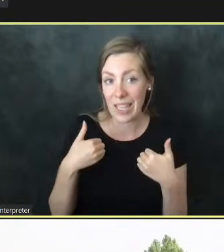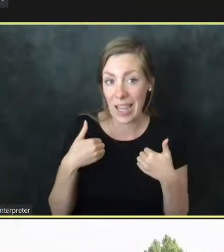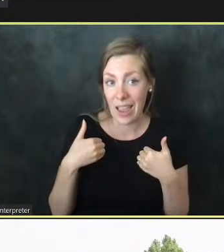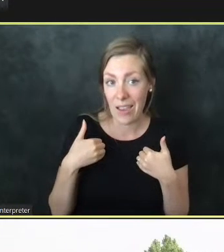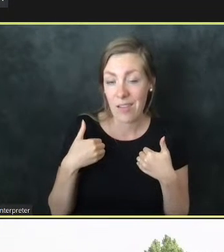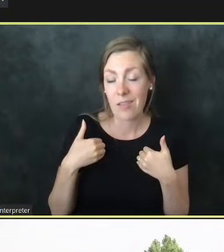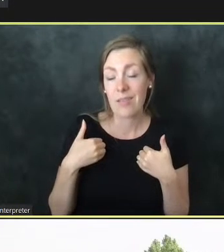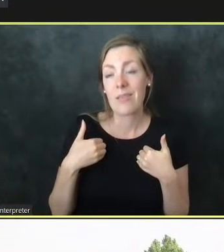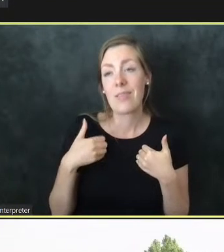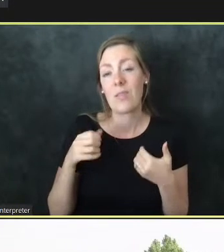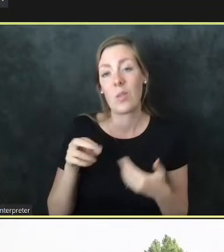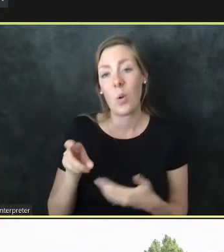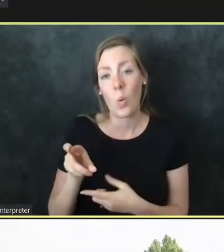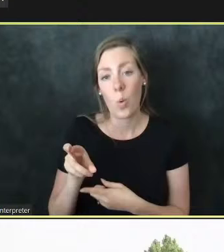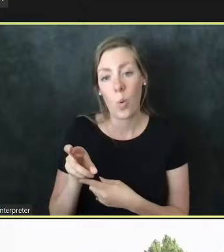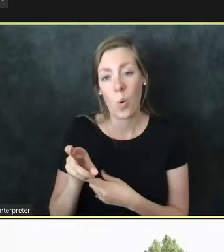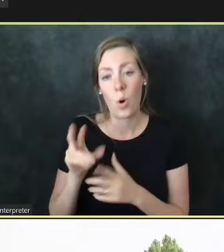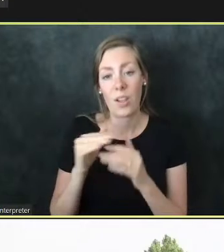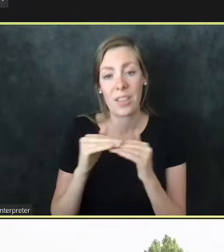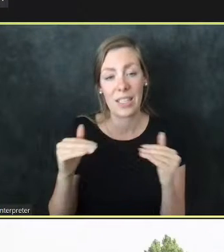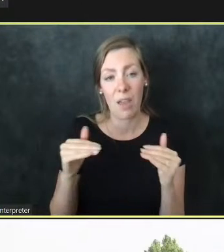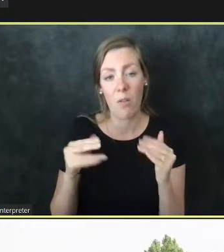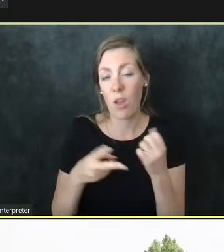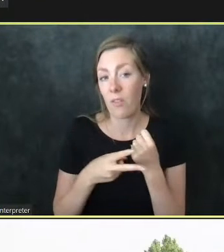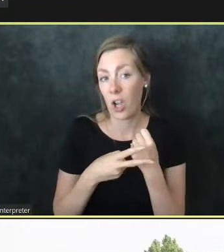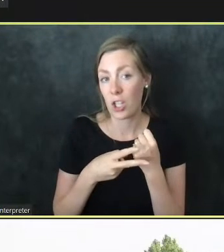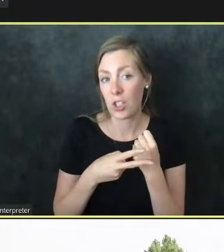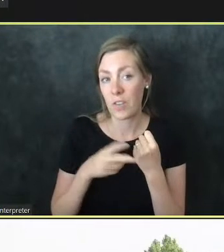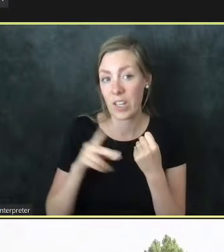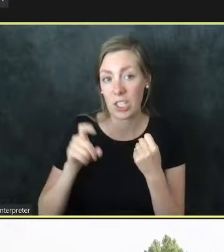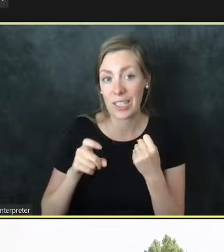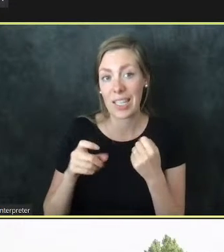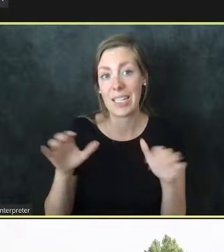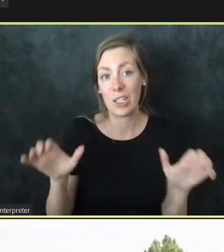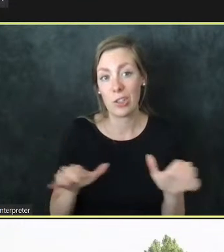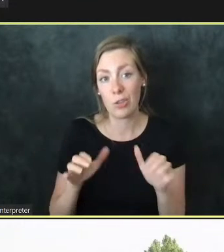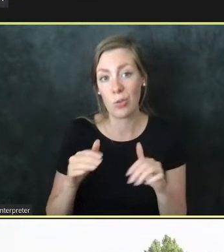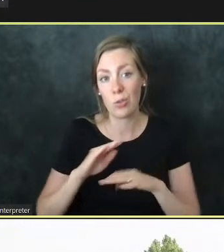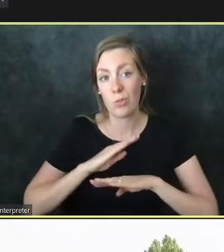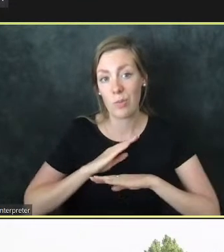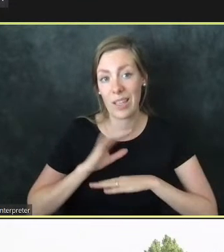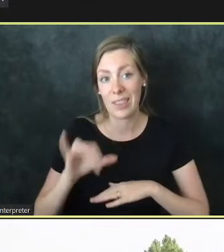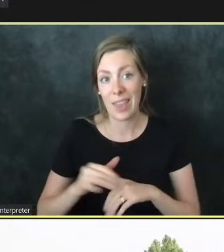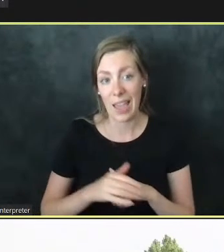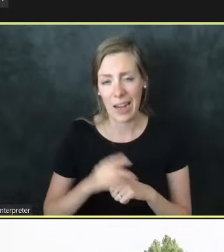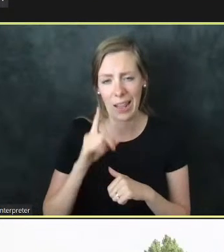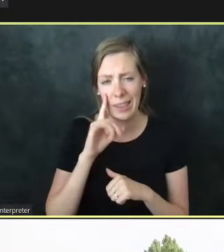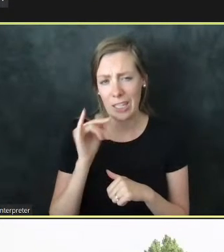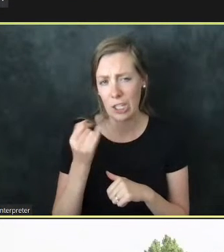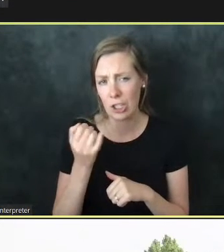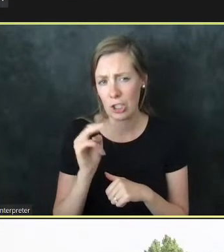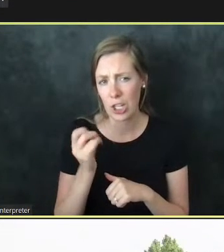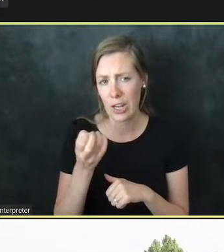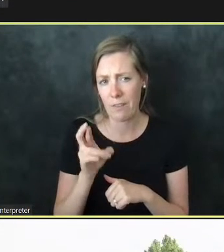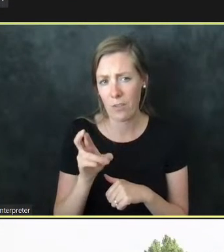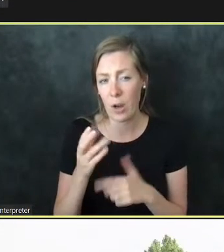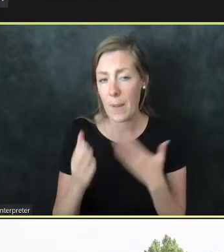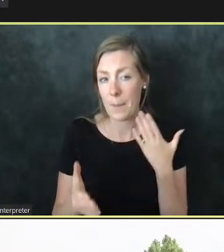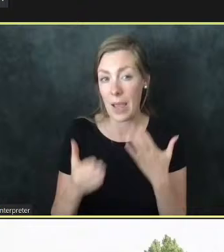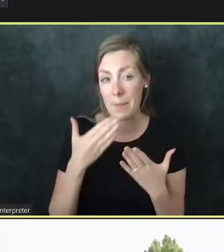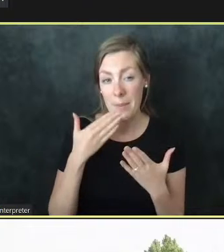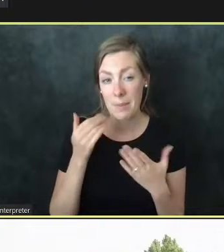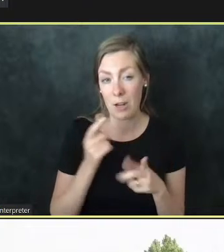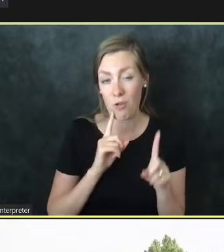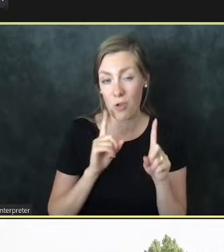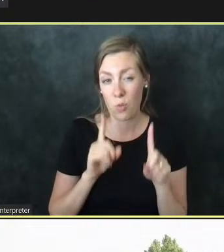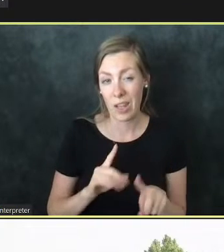el or, departamento. the level of conservation they'll need to achieve. Tenemos el That, nivel de I think conservación. Jennifer might be better to Puede